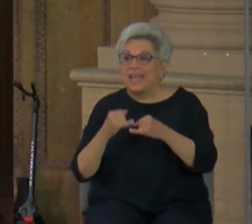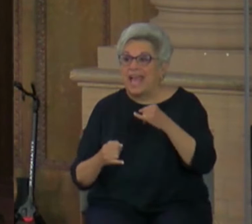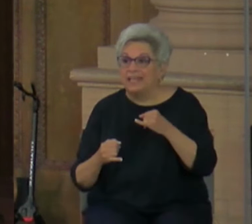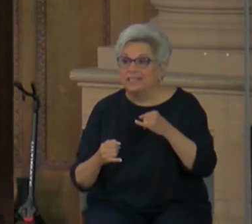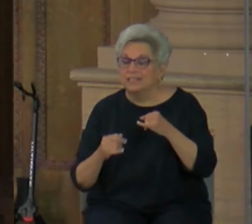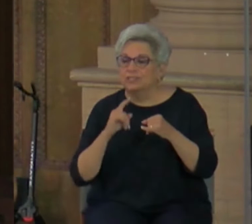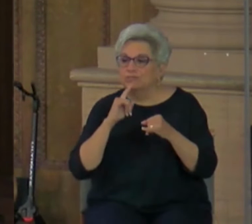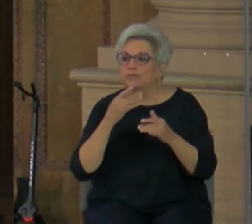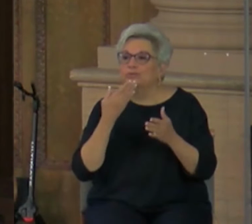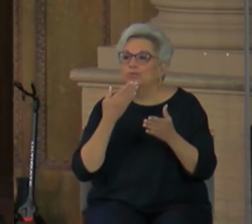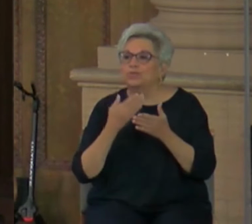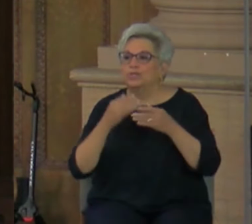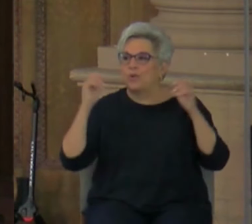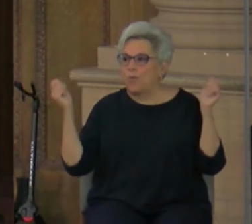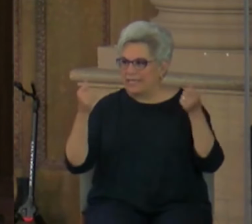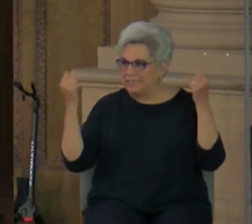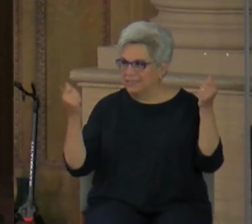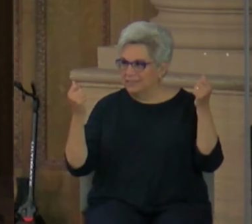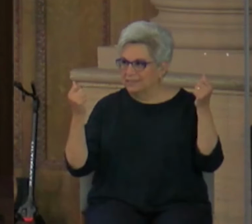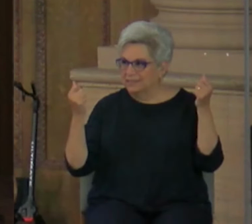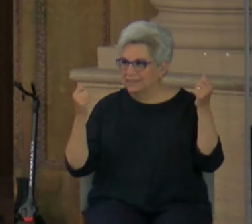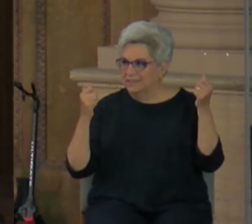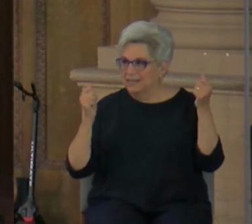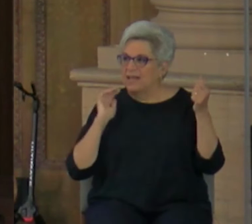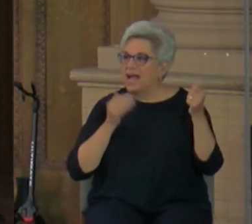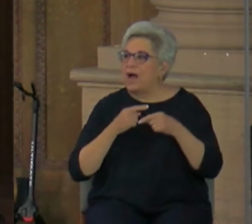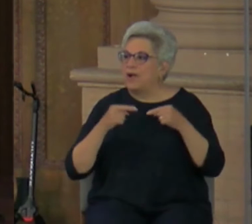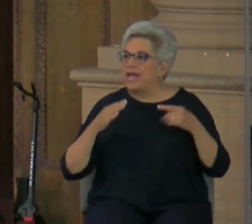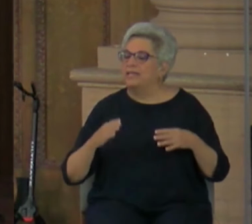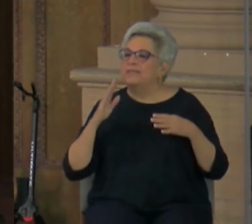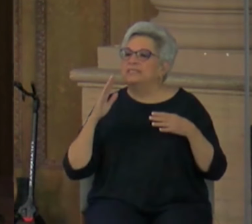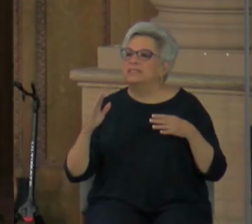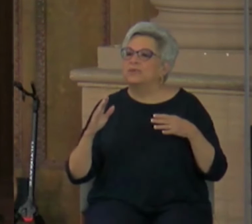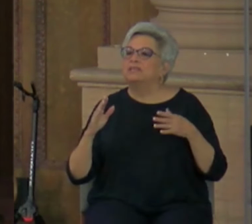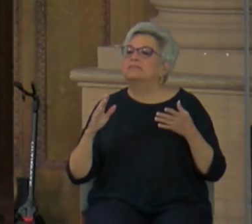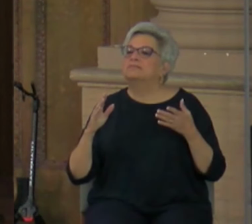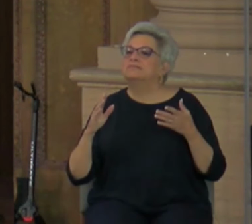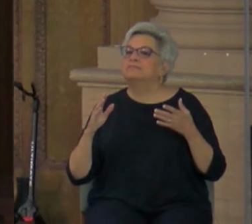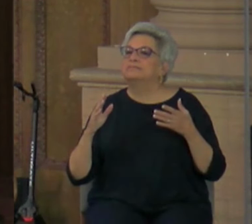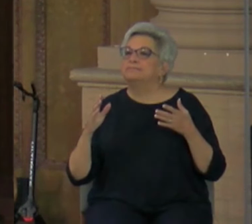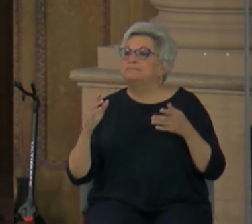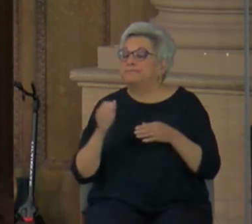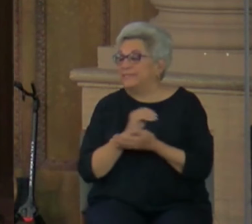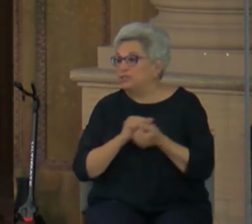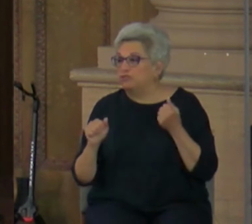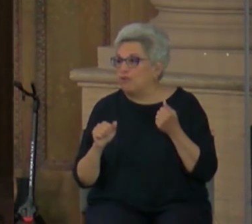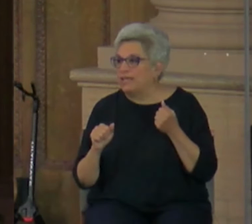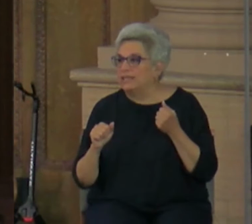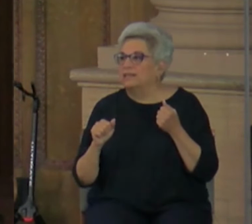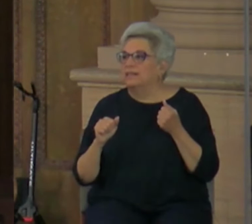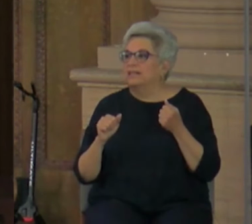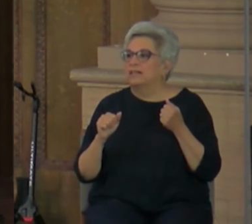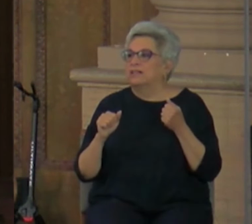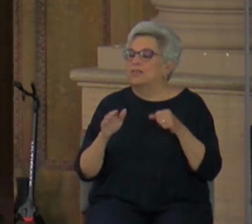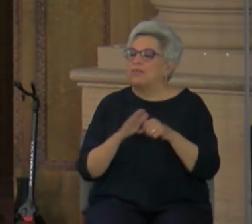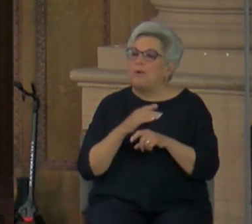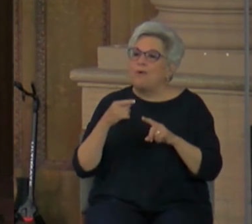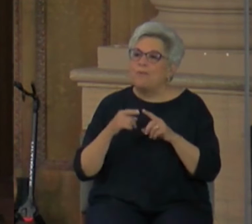True good will win. The enemies will be defeated. Suffering will end, and it will all end up for his glory and for our good.